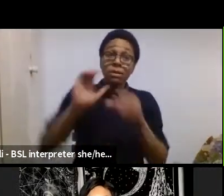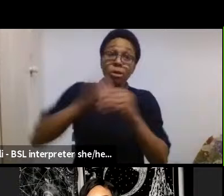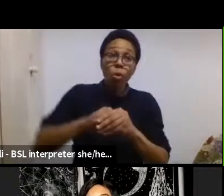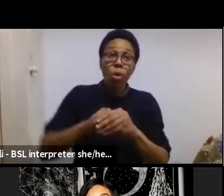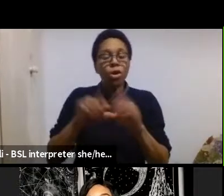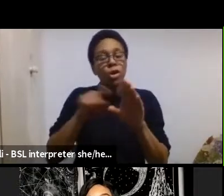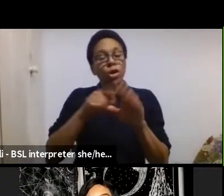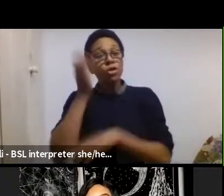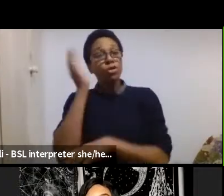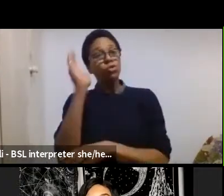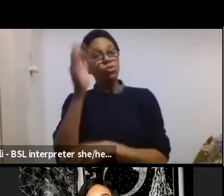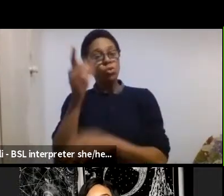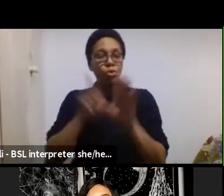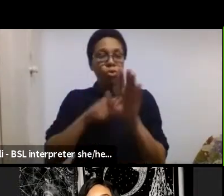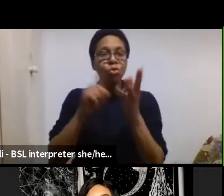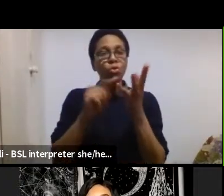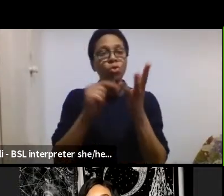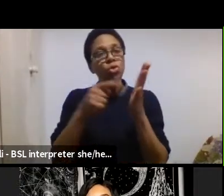Yeah, and I think